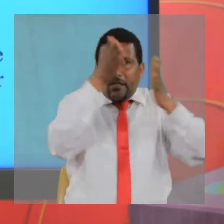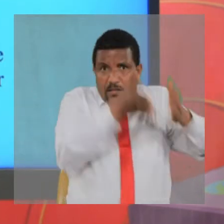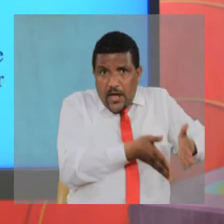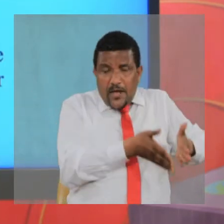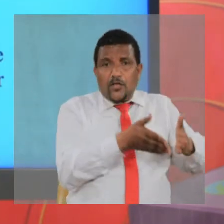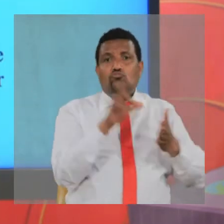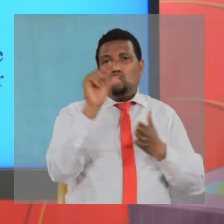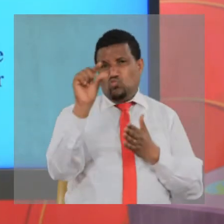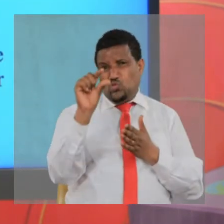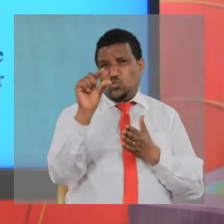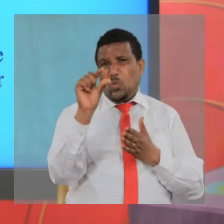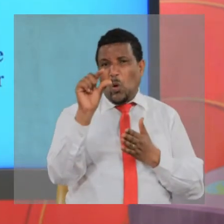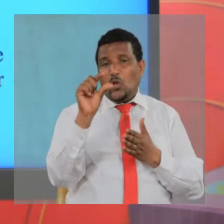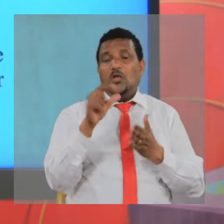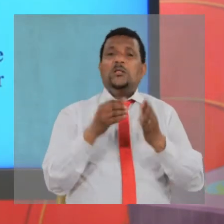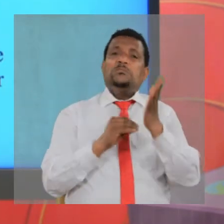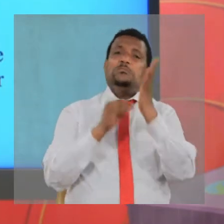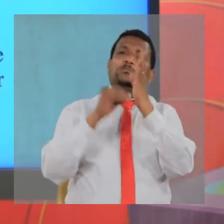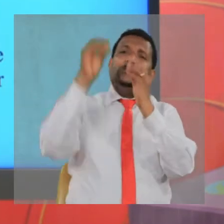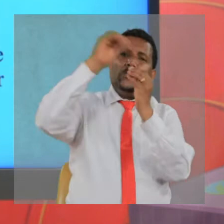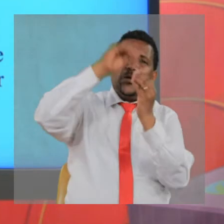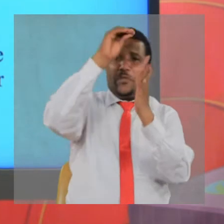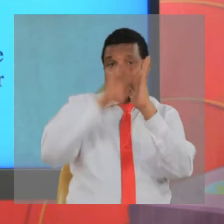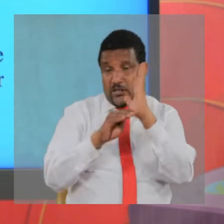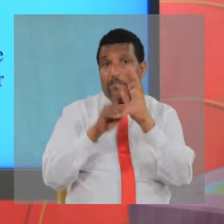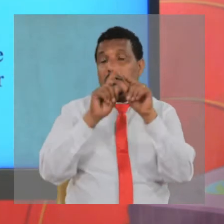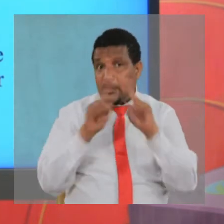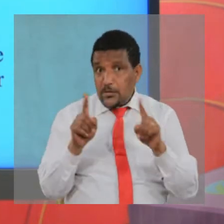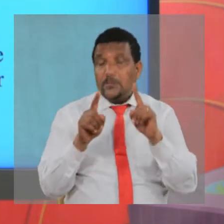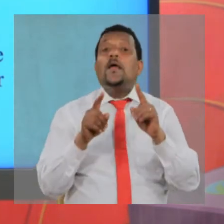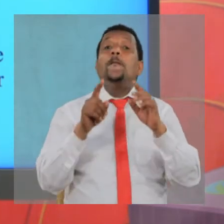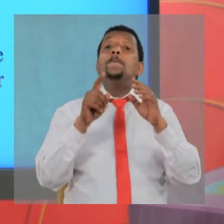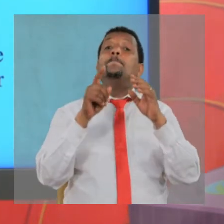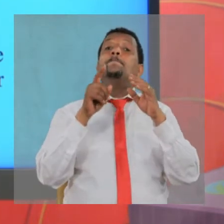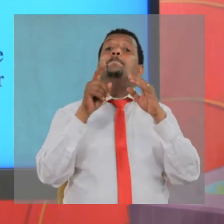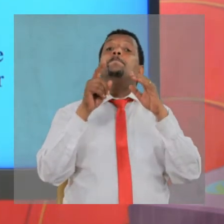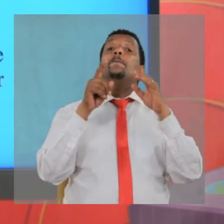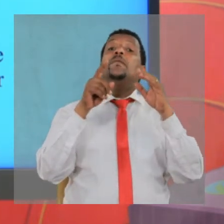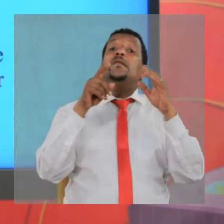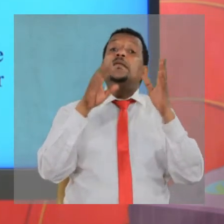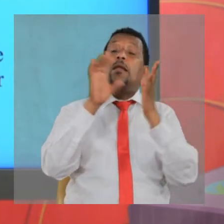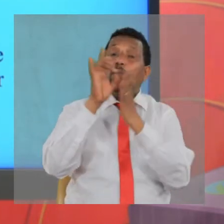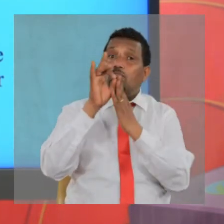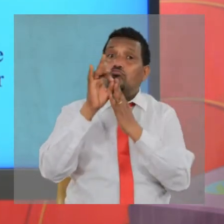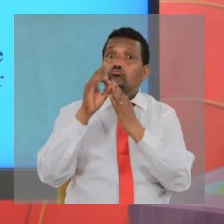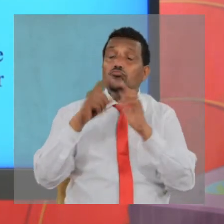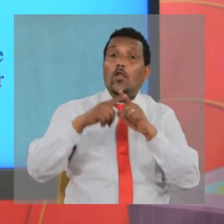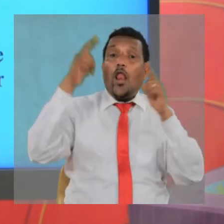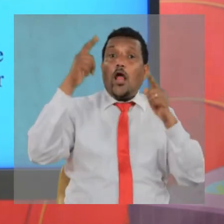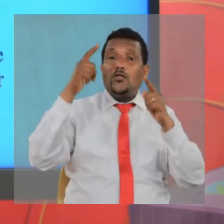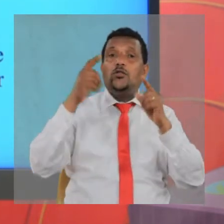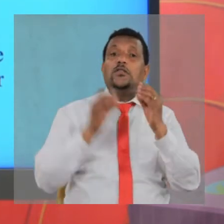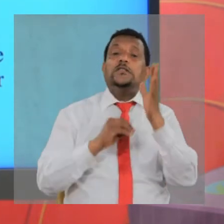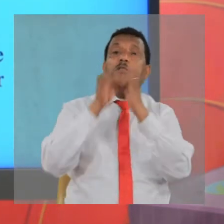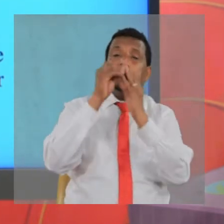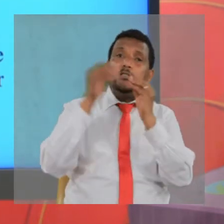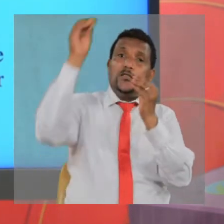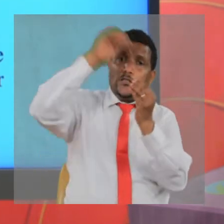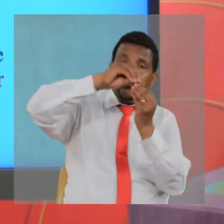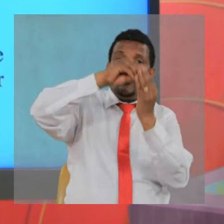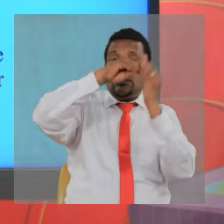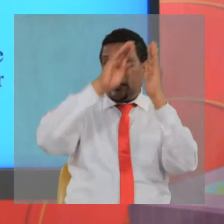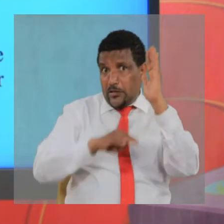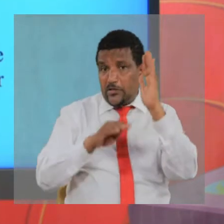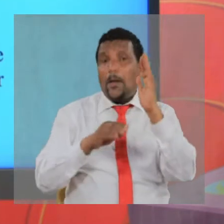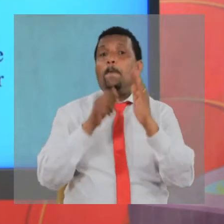too small, whether it increases or decreases, and if the number that's attached is large, whether it increases or decreases, then